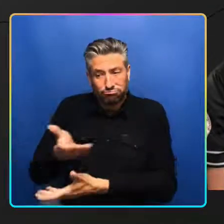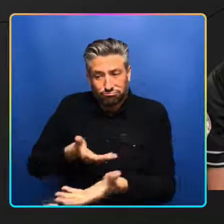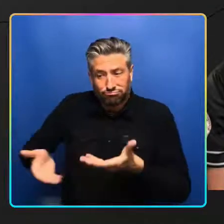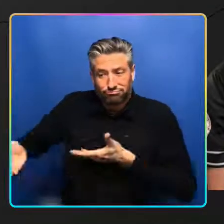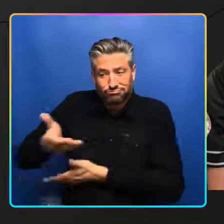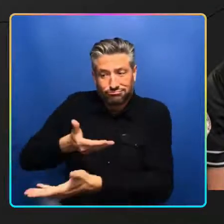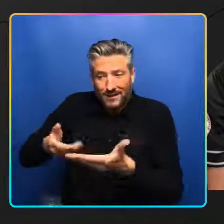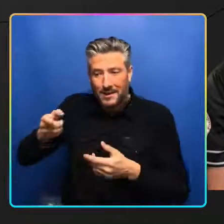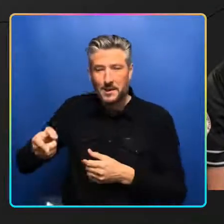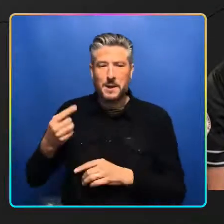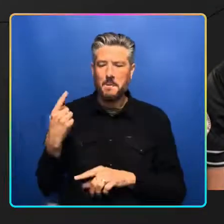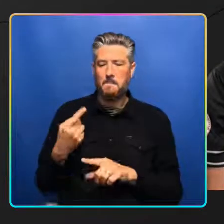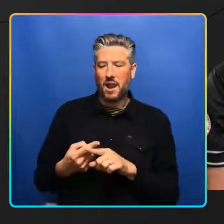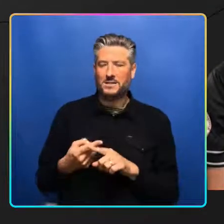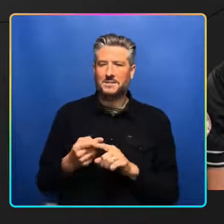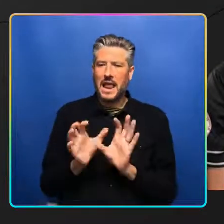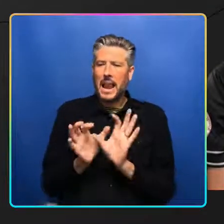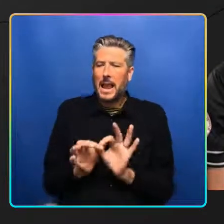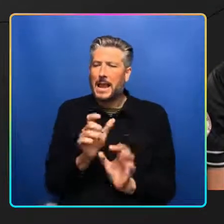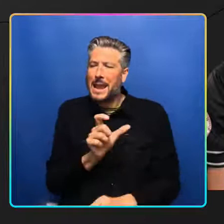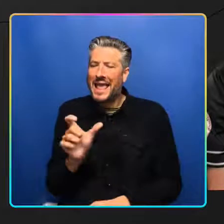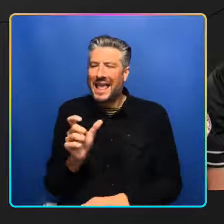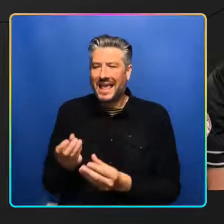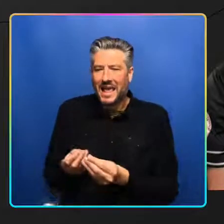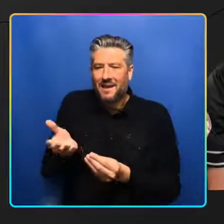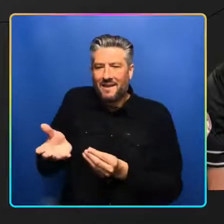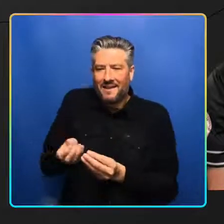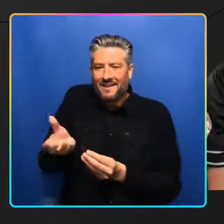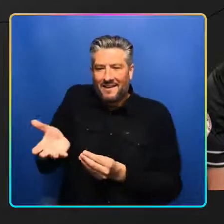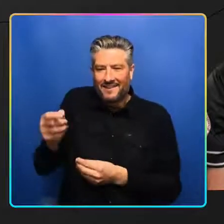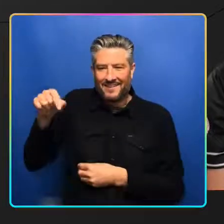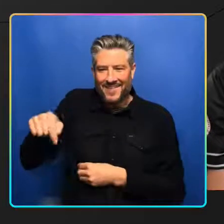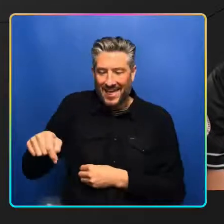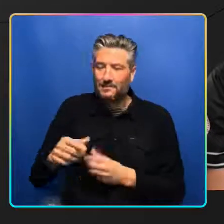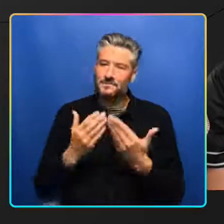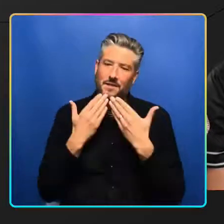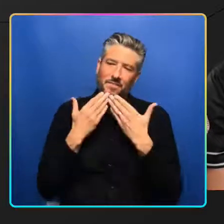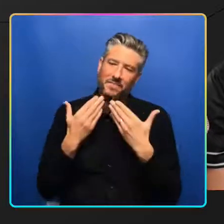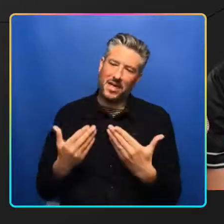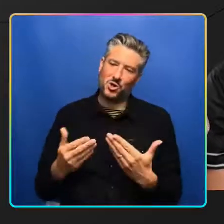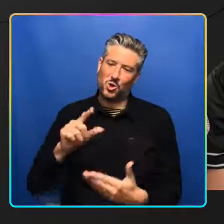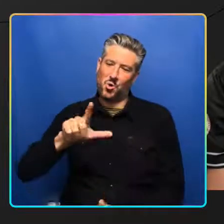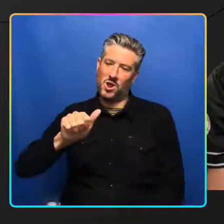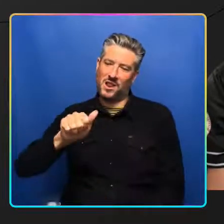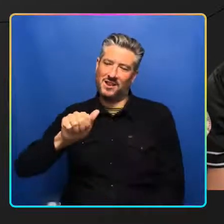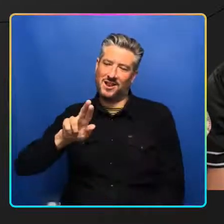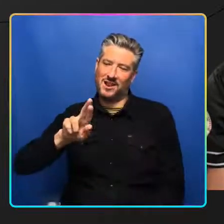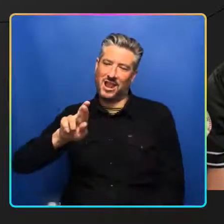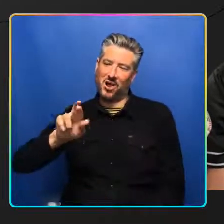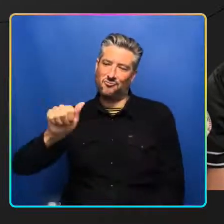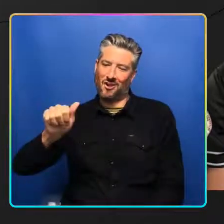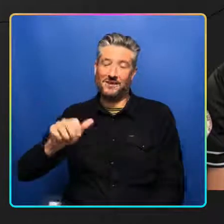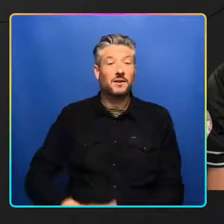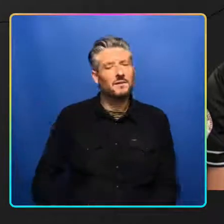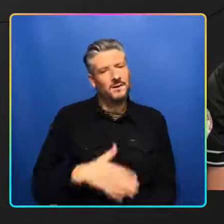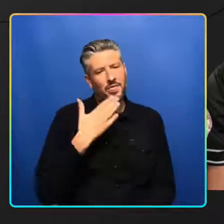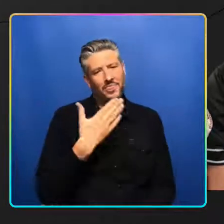like that. So with that, thank you so much, Laura, for joining us. Thank you for having me. A pleasure